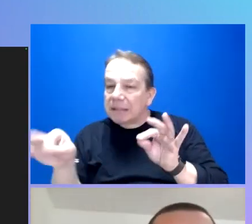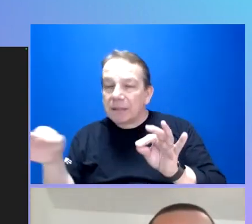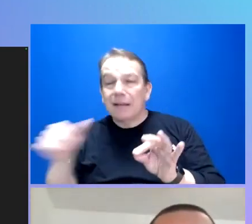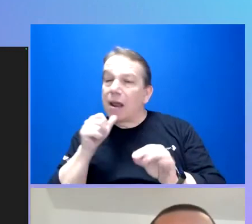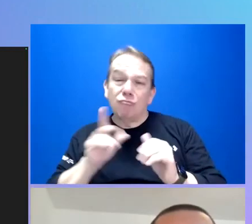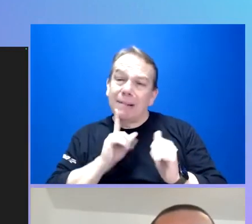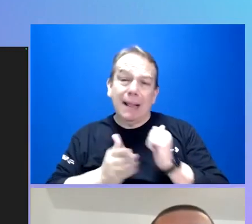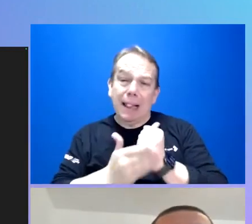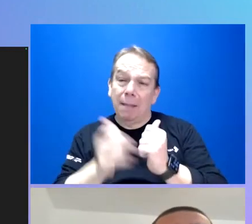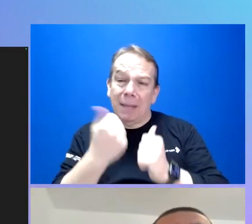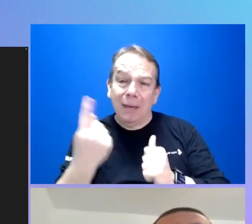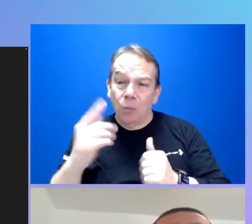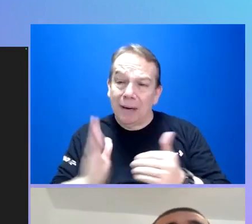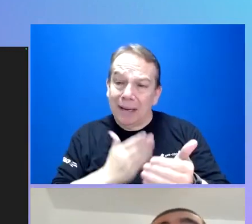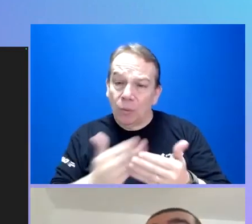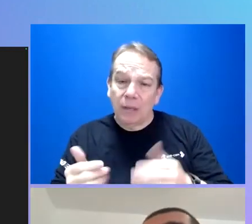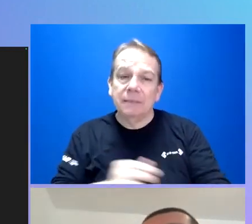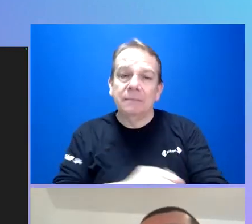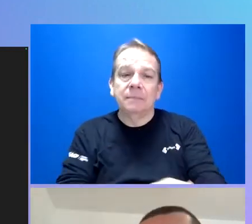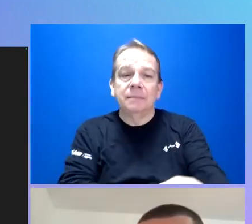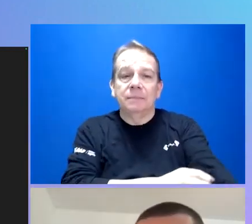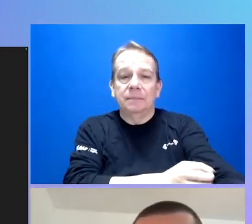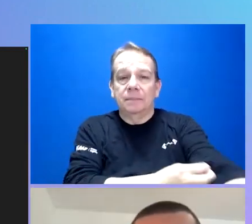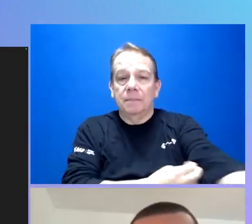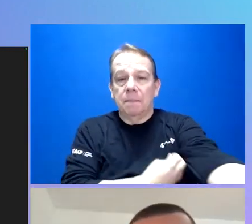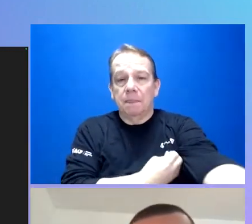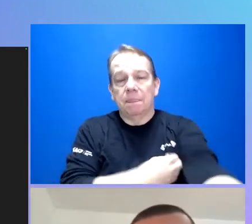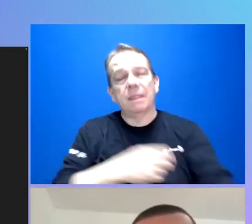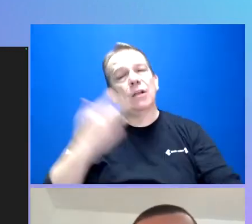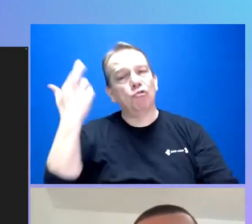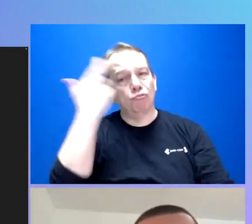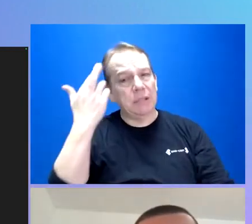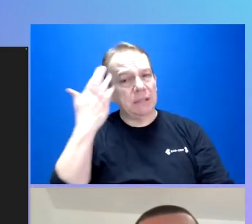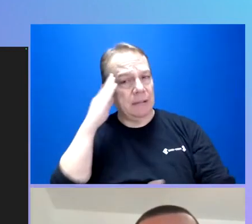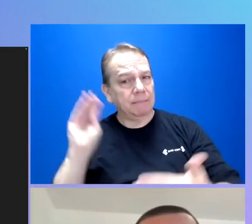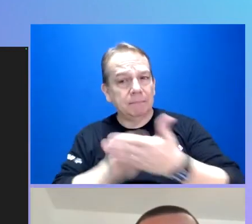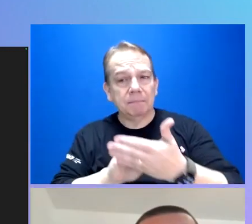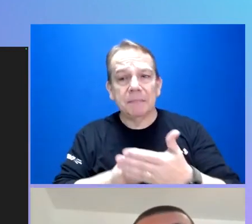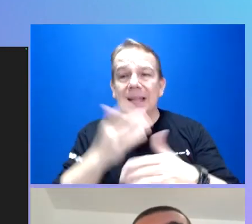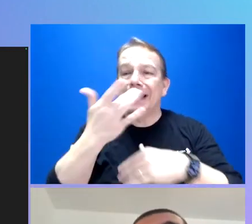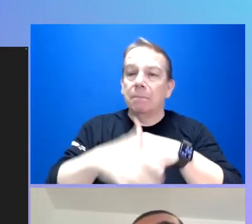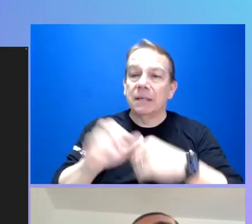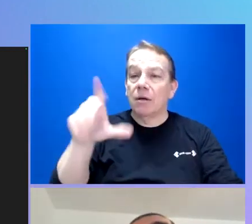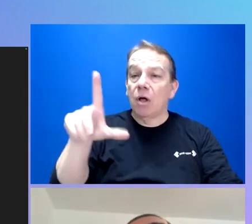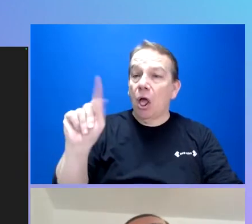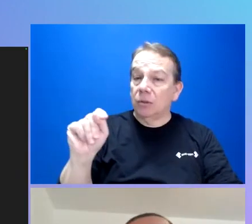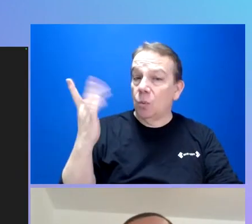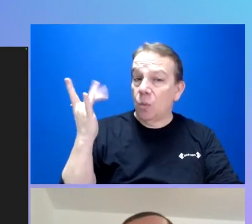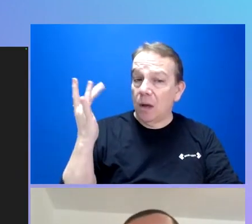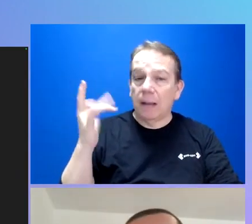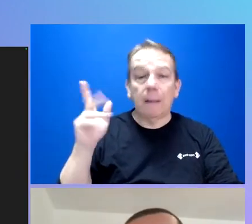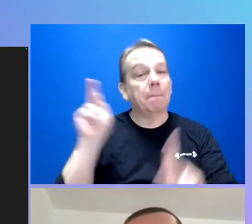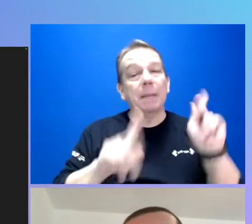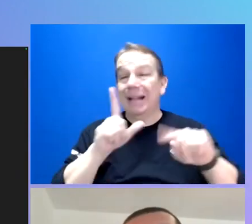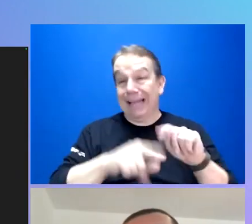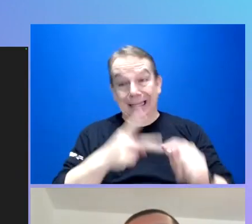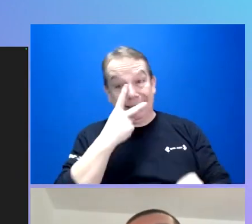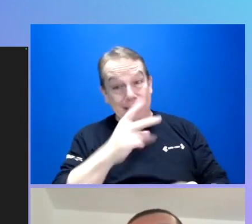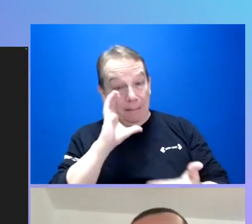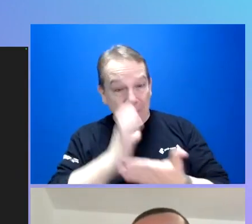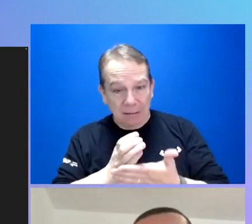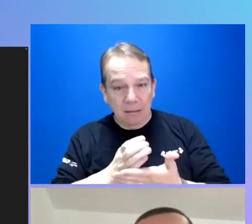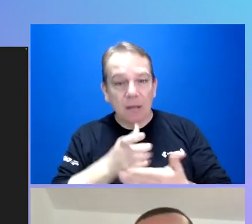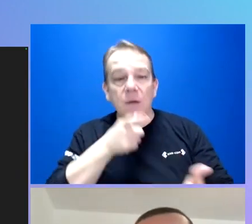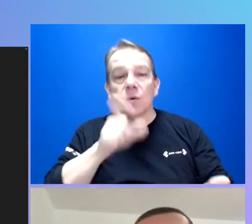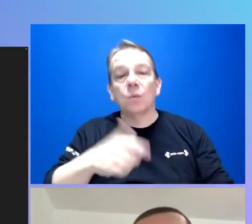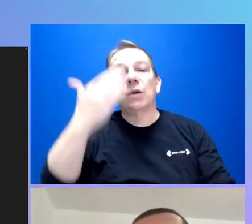to anyone. My reasoning for an empty alt in this case, people who can't see this don't need